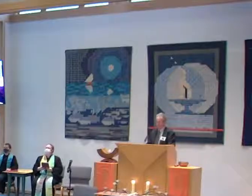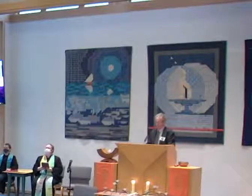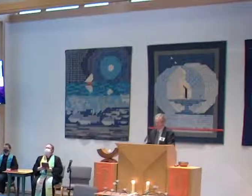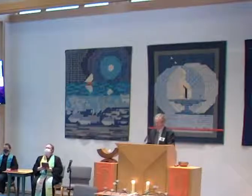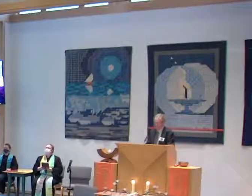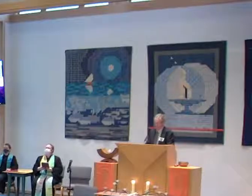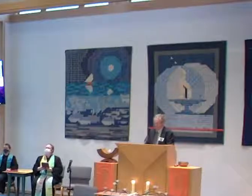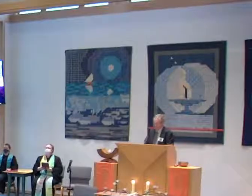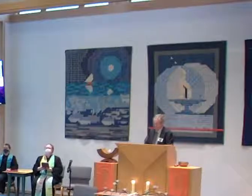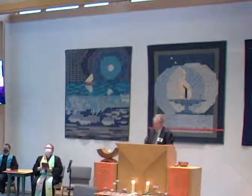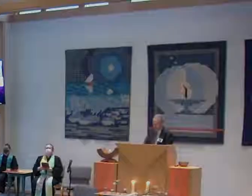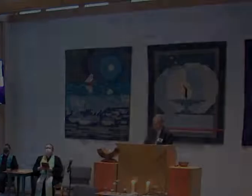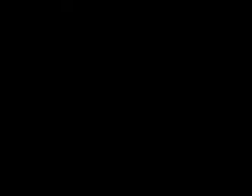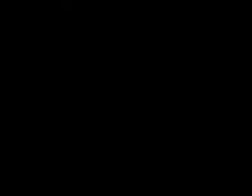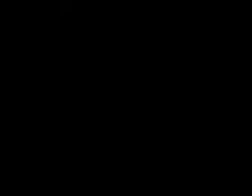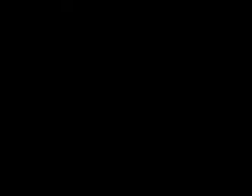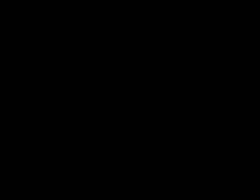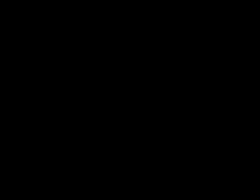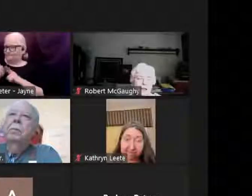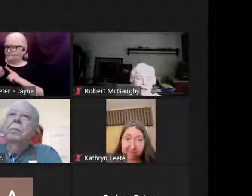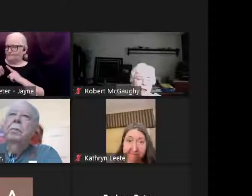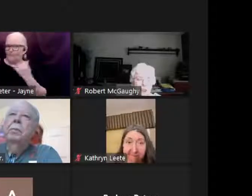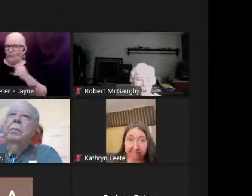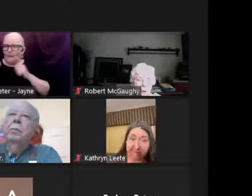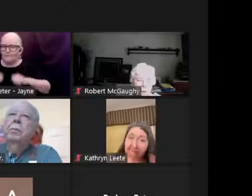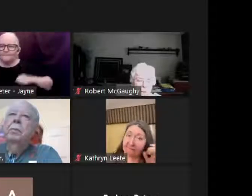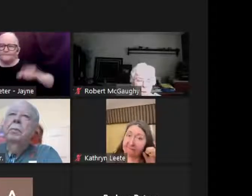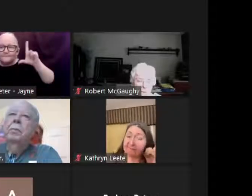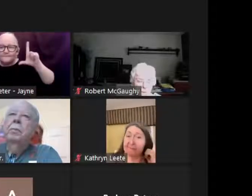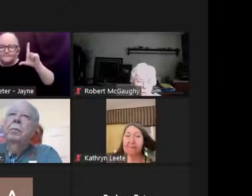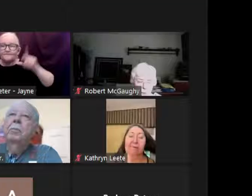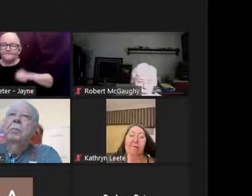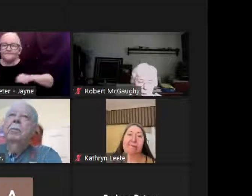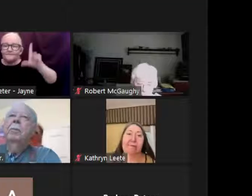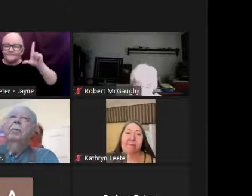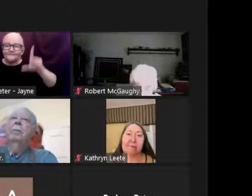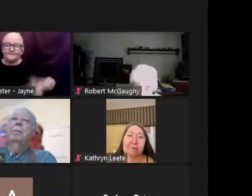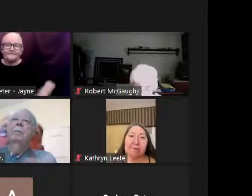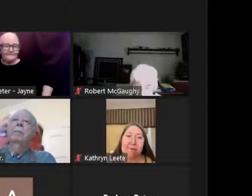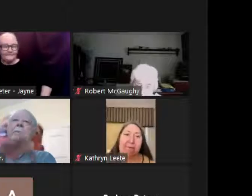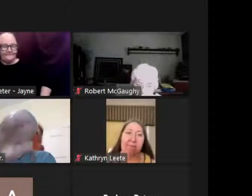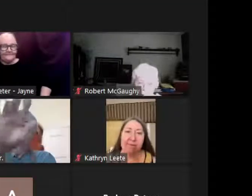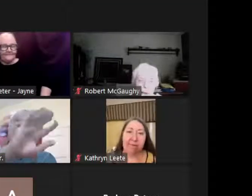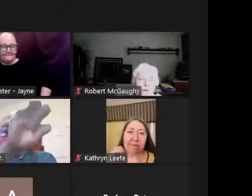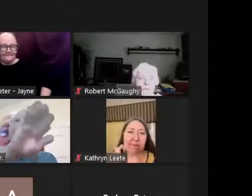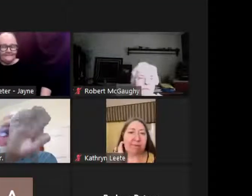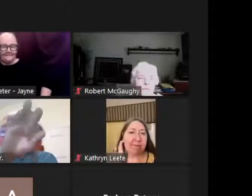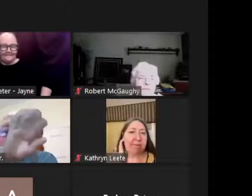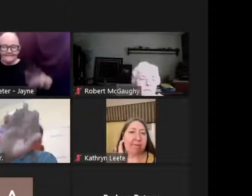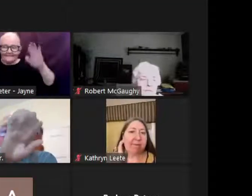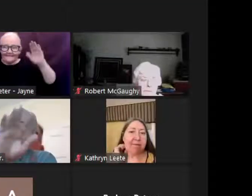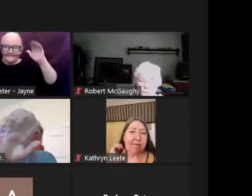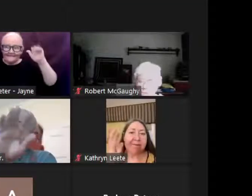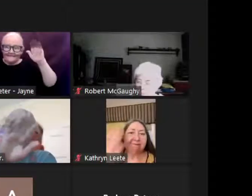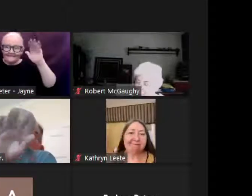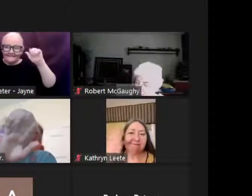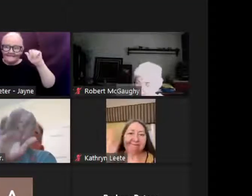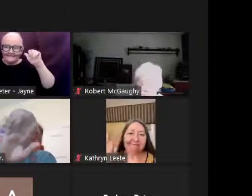So please turn your camera on and wave so those in the sanctuary can see you on the screen.